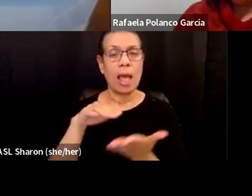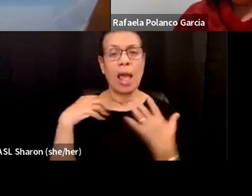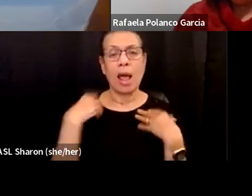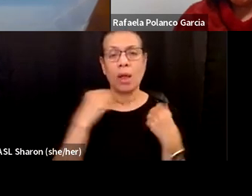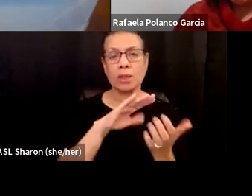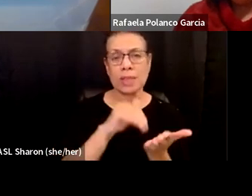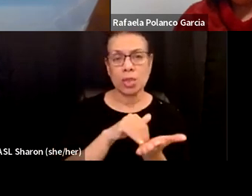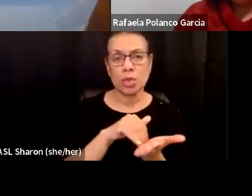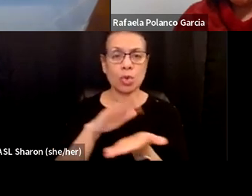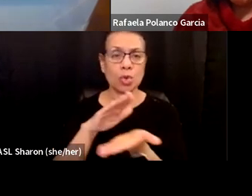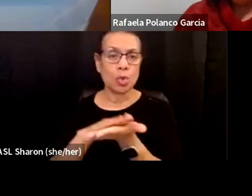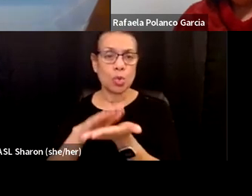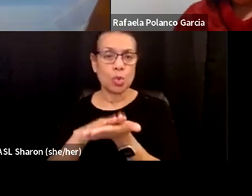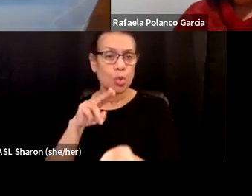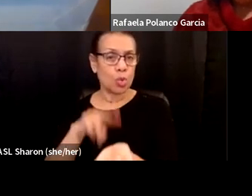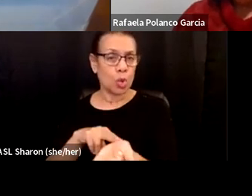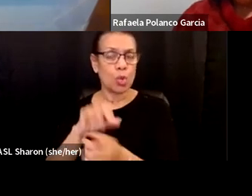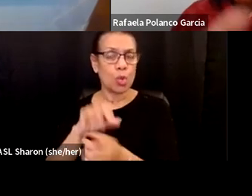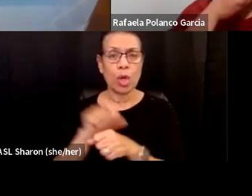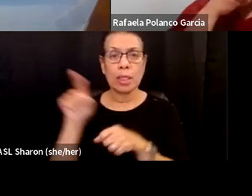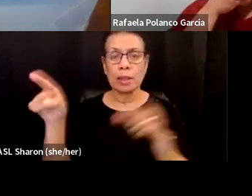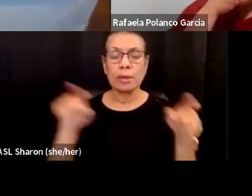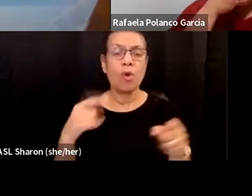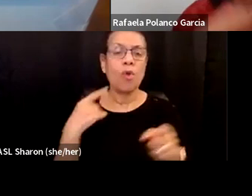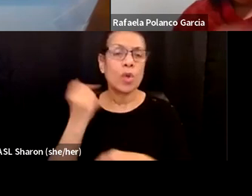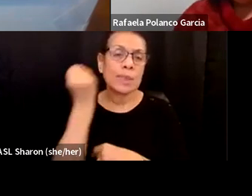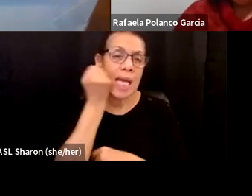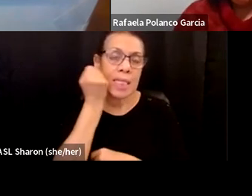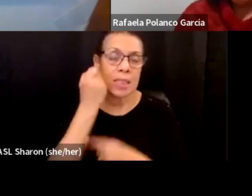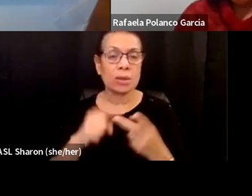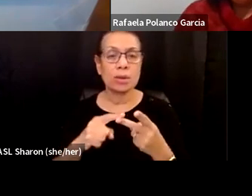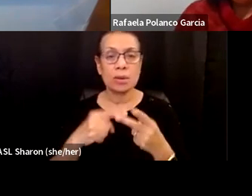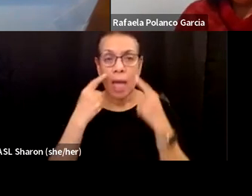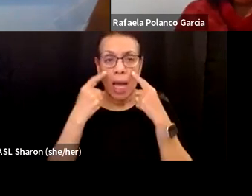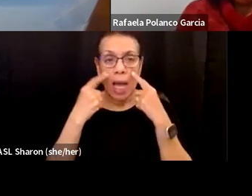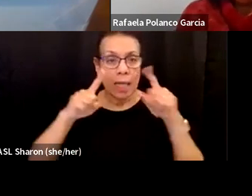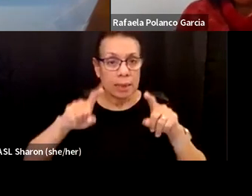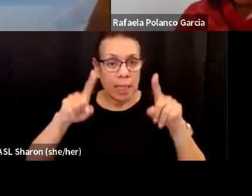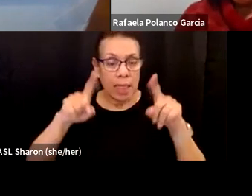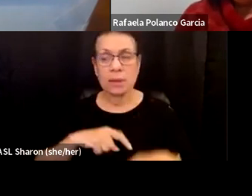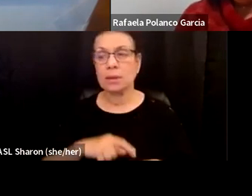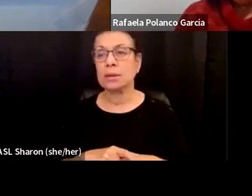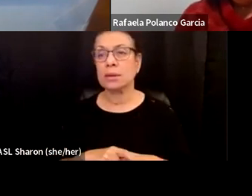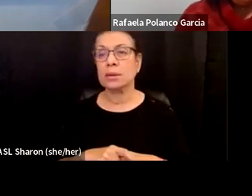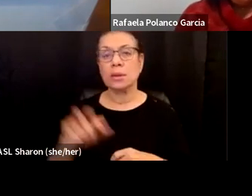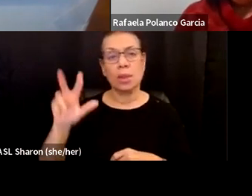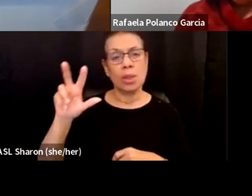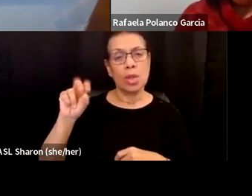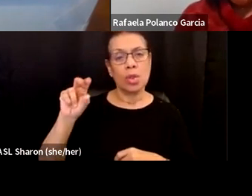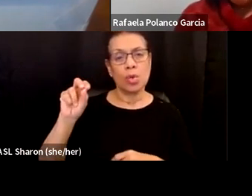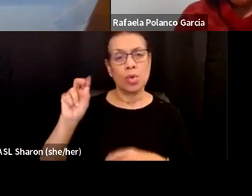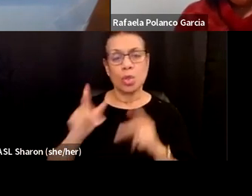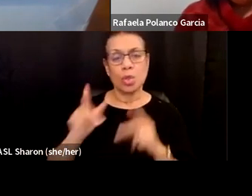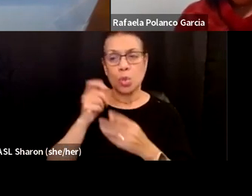nurse are working with different partners to bring in dental services vision screening we have i think about 30 students who were